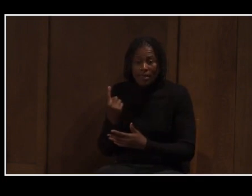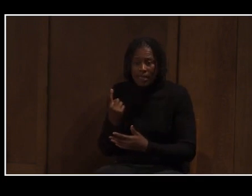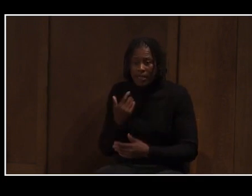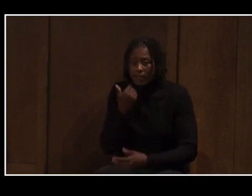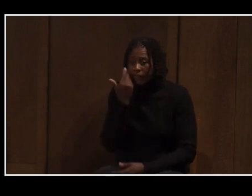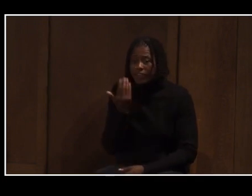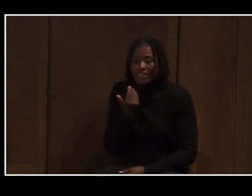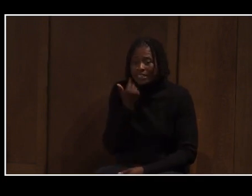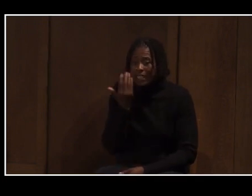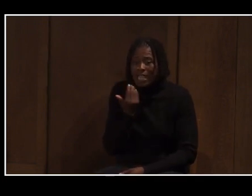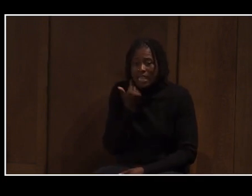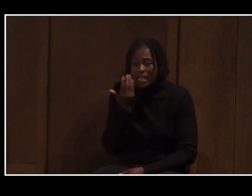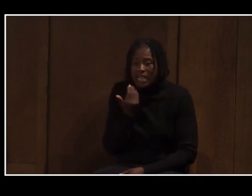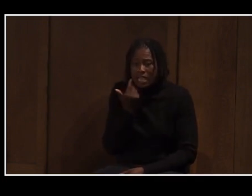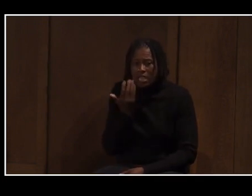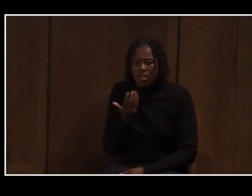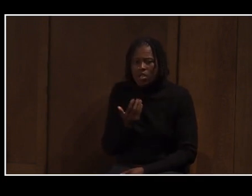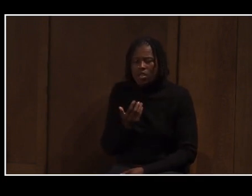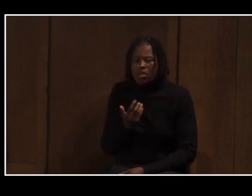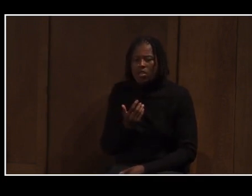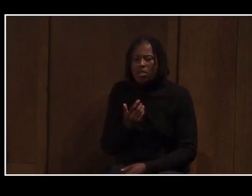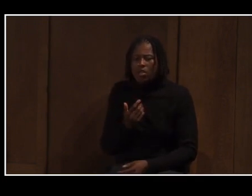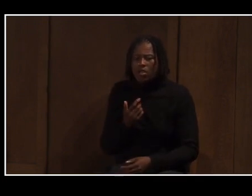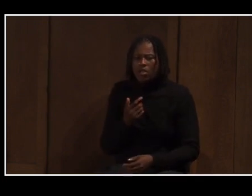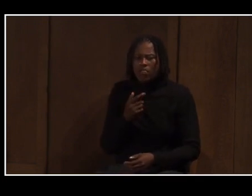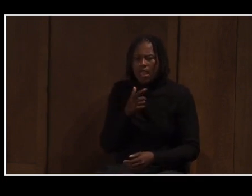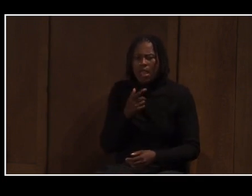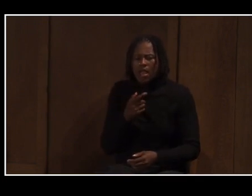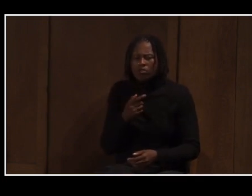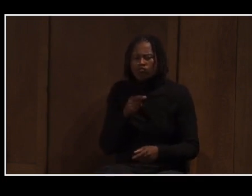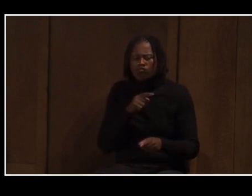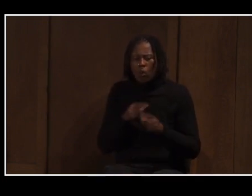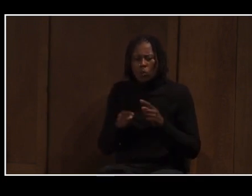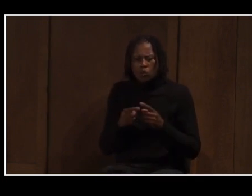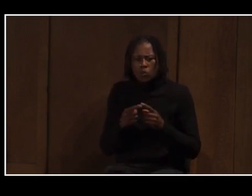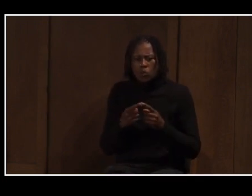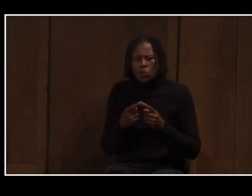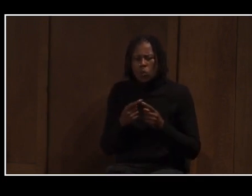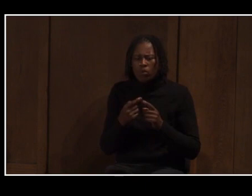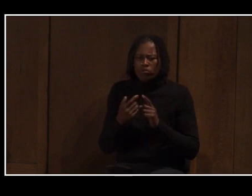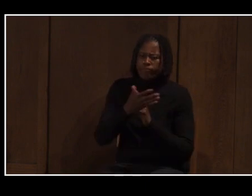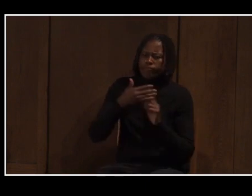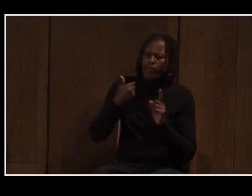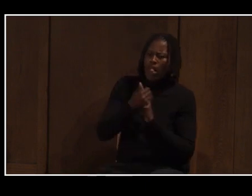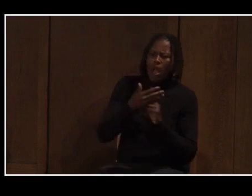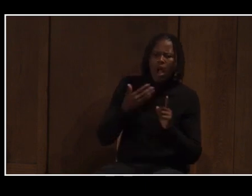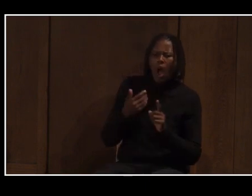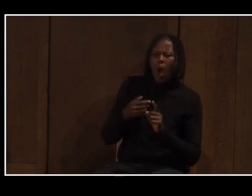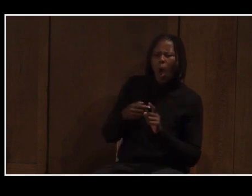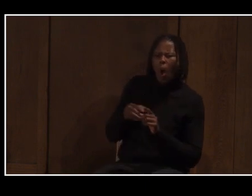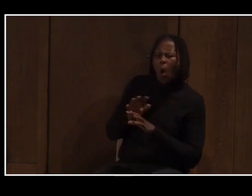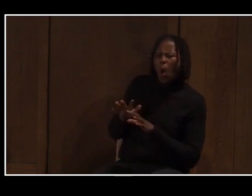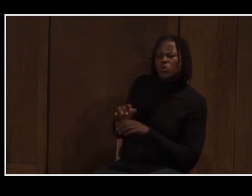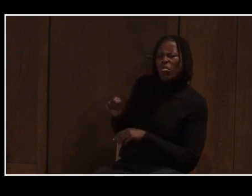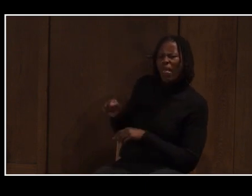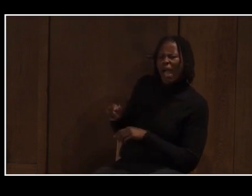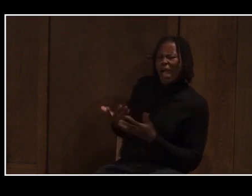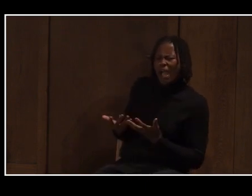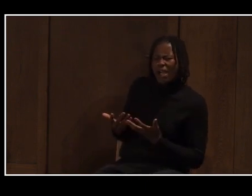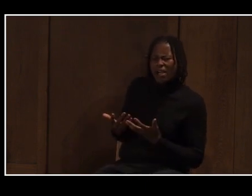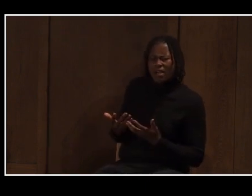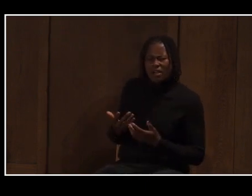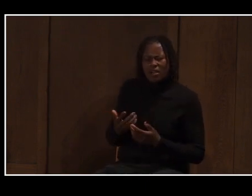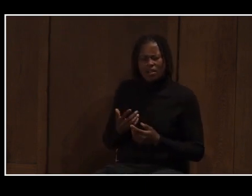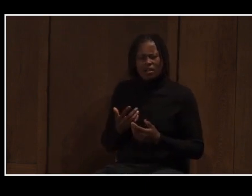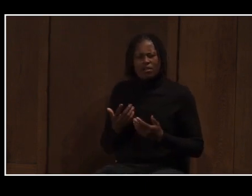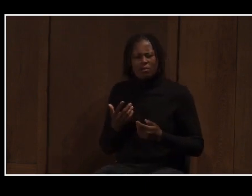day. We're being told things are not what we see them as. And so, like, everything's conceptual.